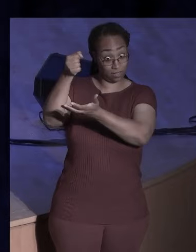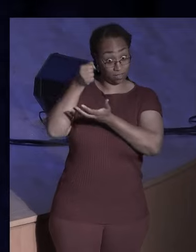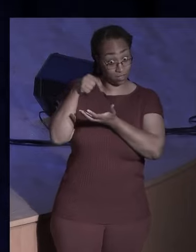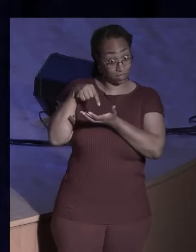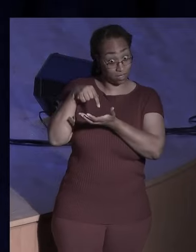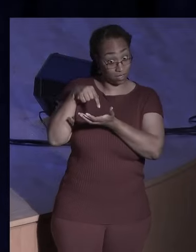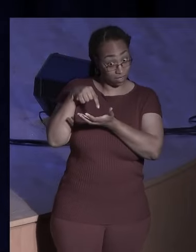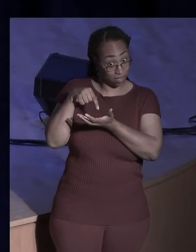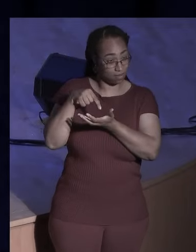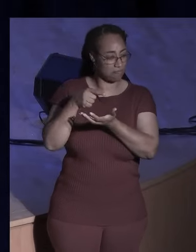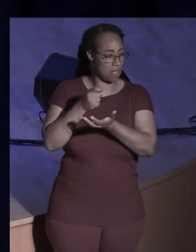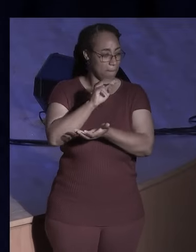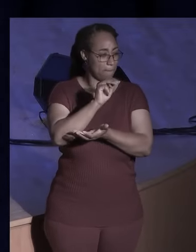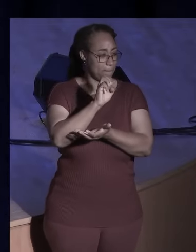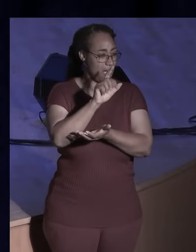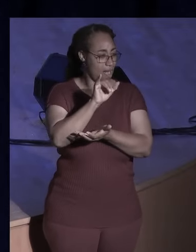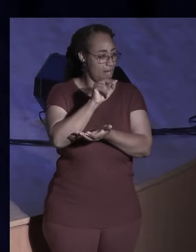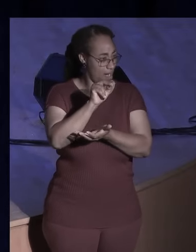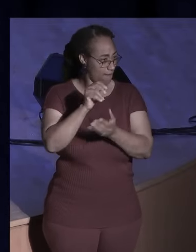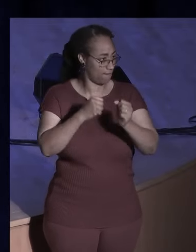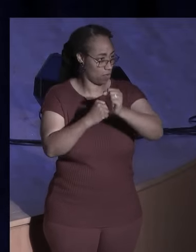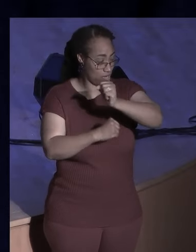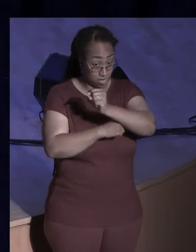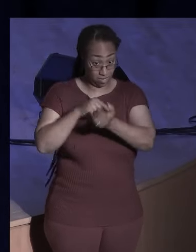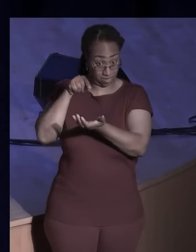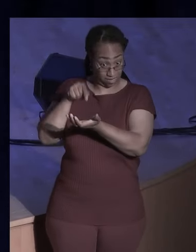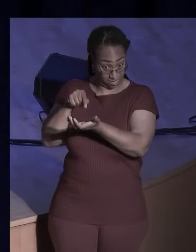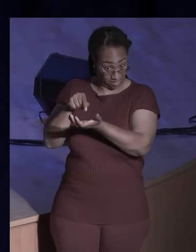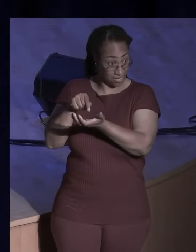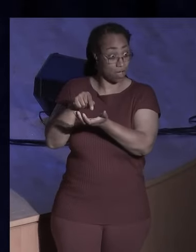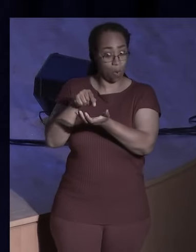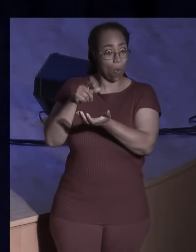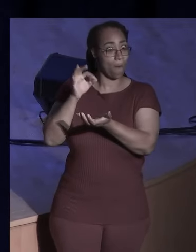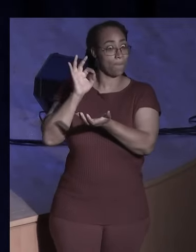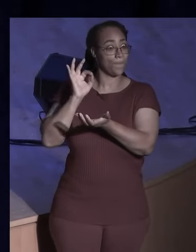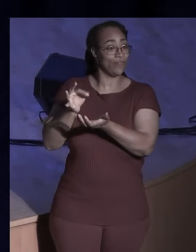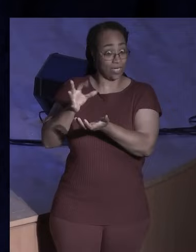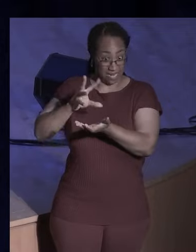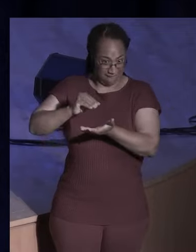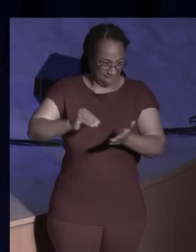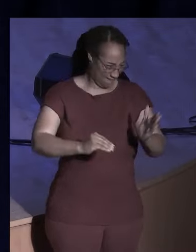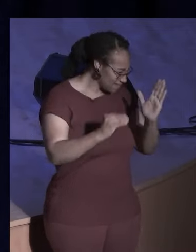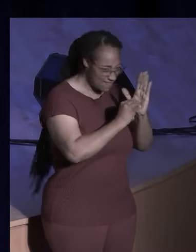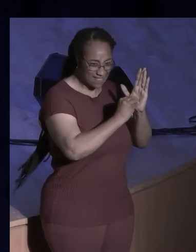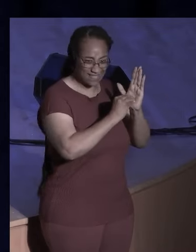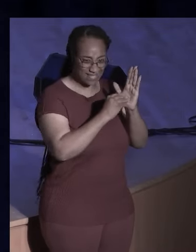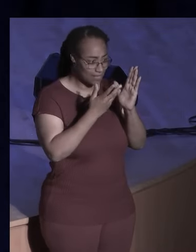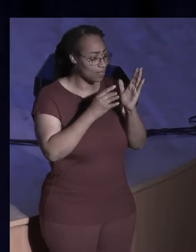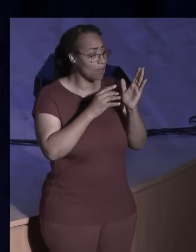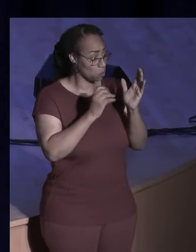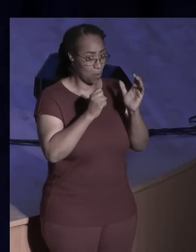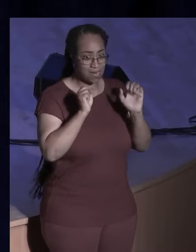first-person experiences of the American Indian, Alaska Native, and Native Hawaiian children who attended the federal boarding